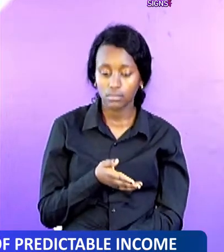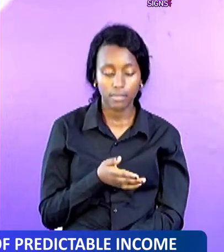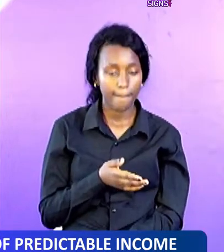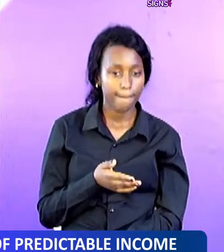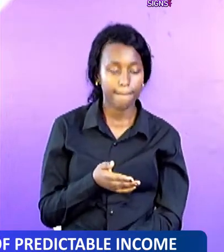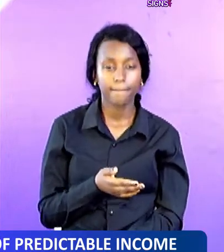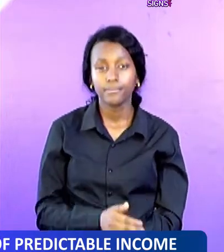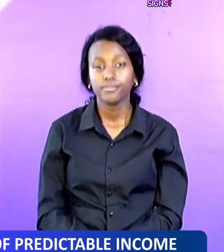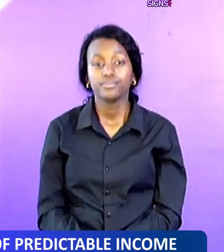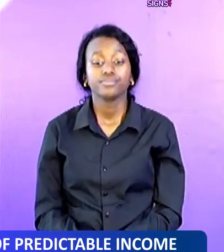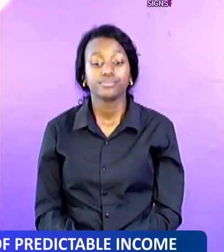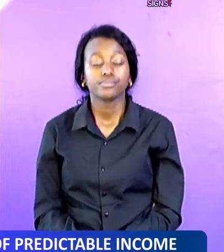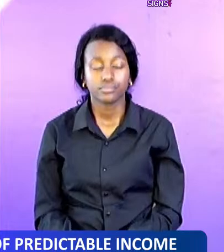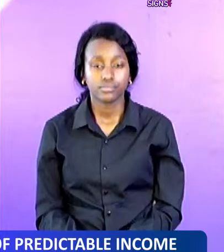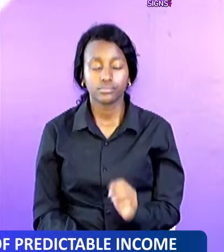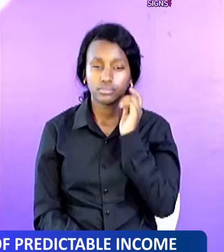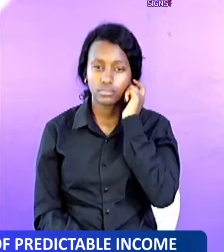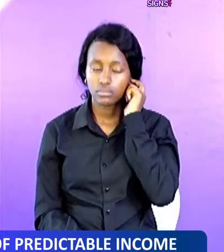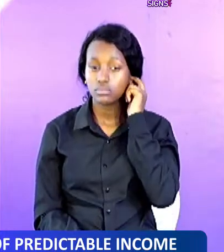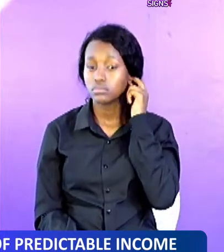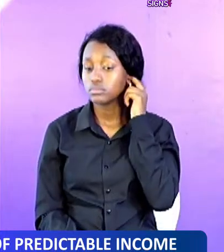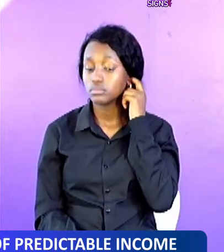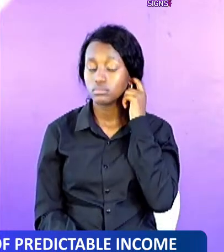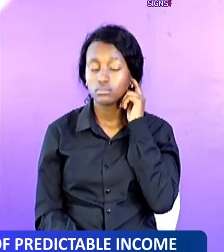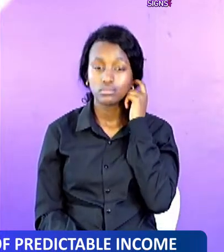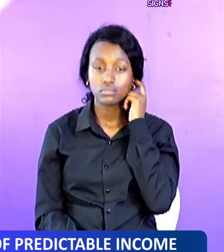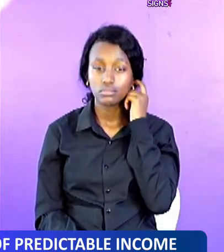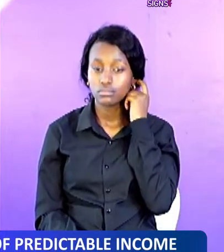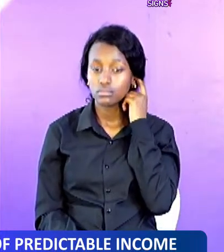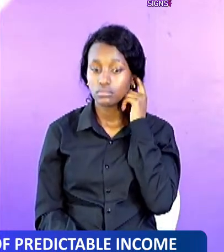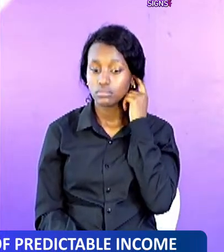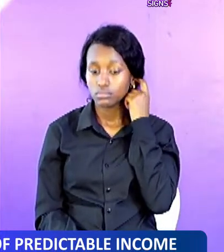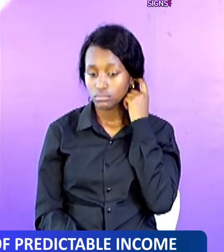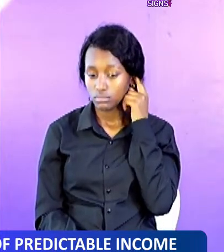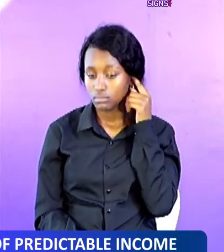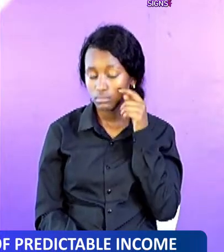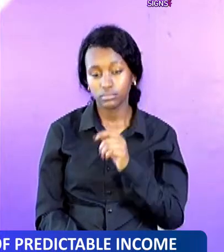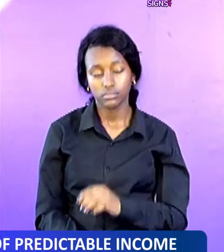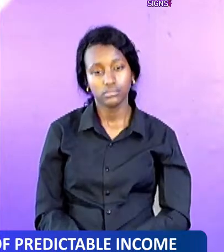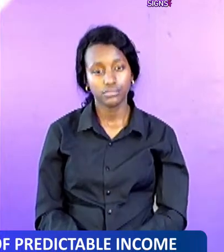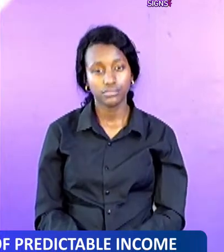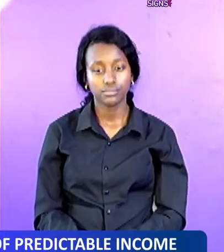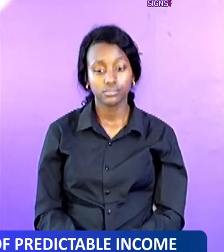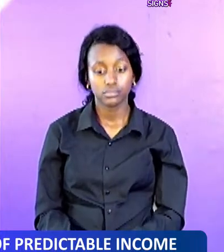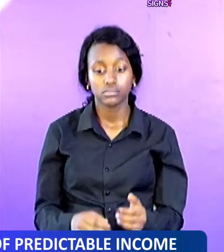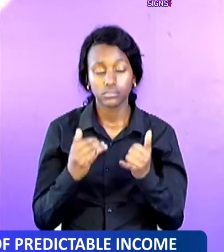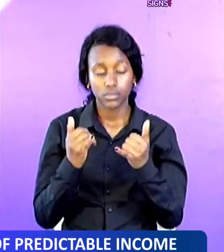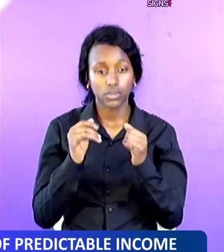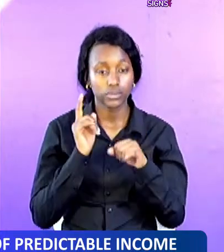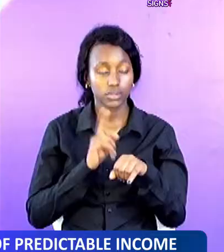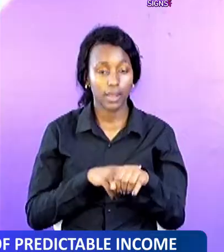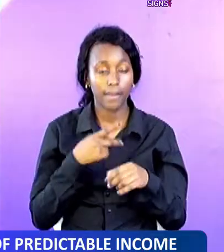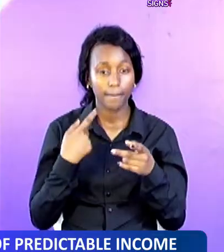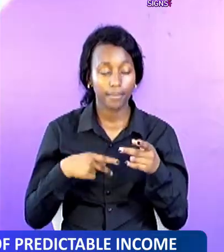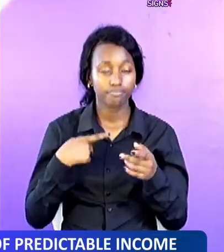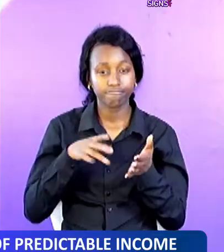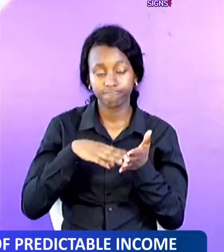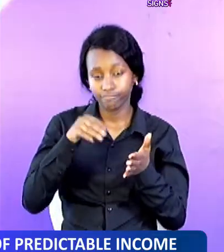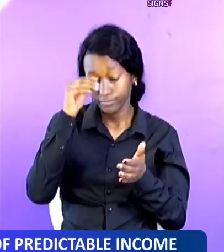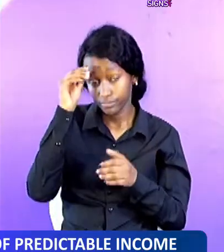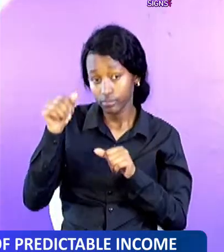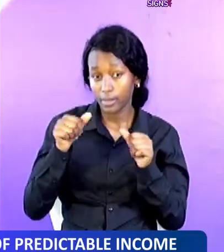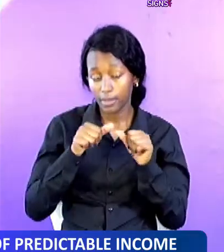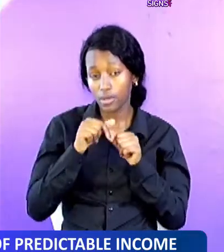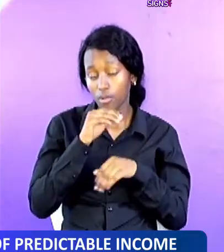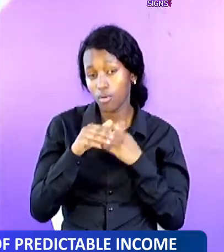as yet. But our market is growing. That's the good thing. Yeah. So as people get educated about how these REITs work, and remember what we said last